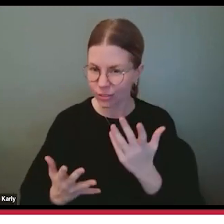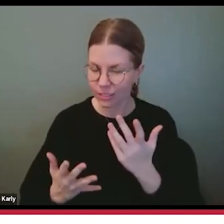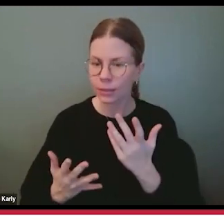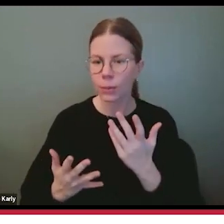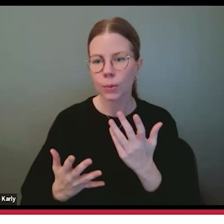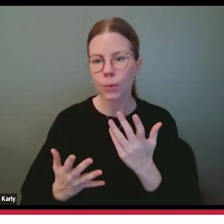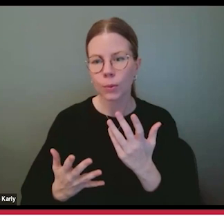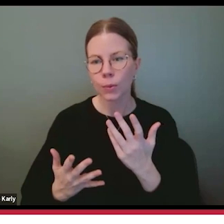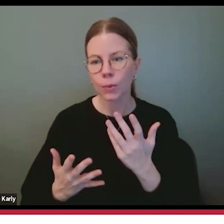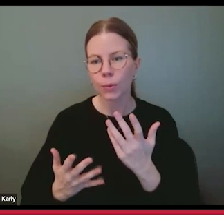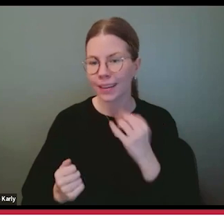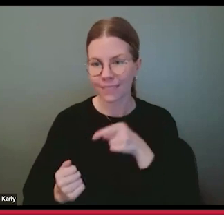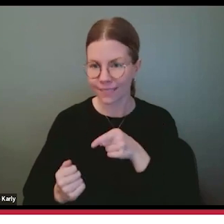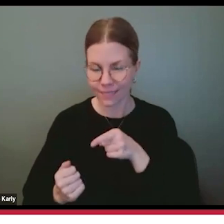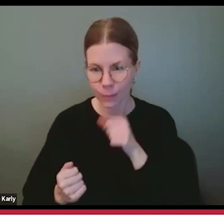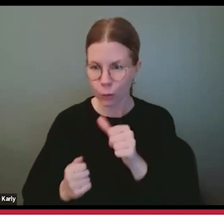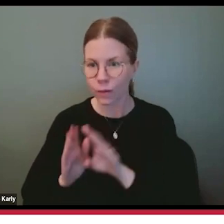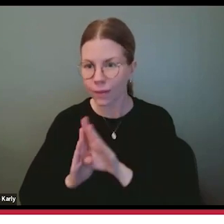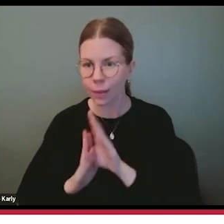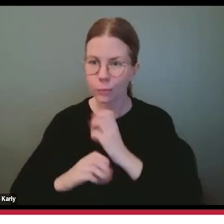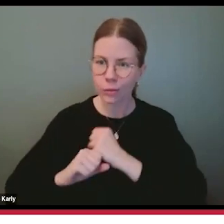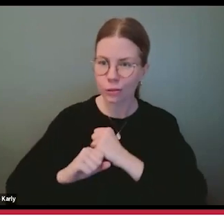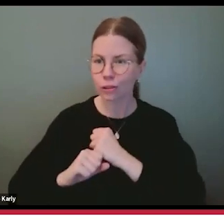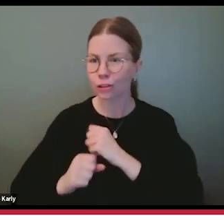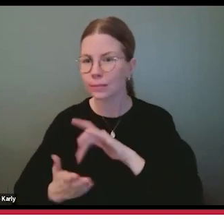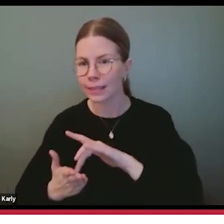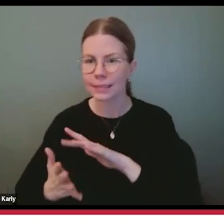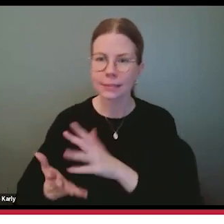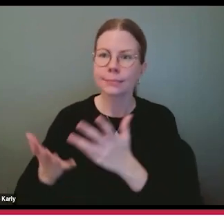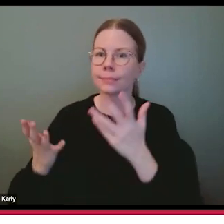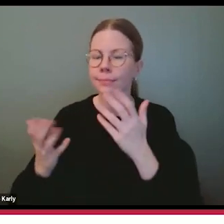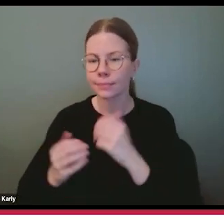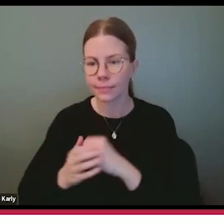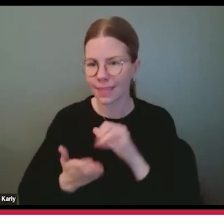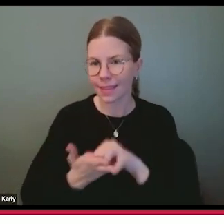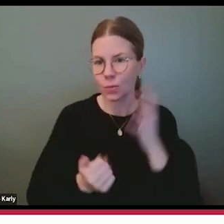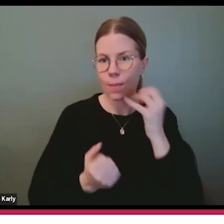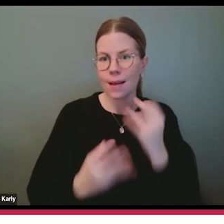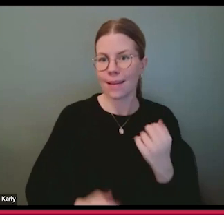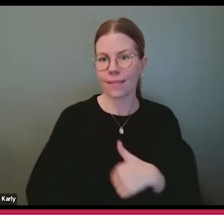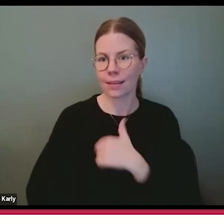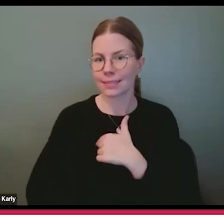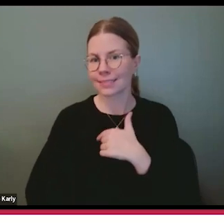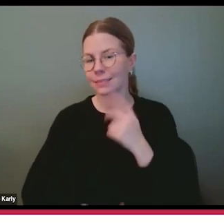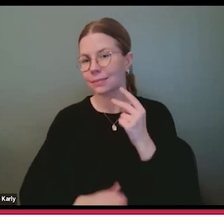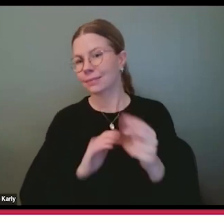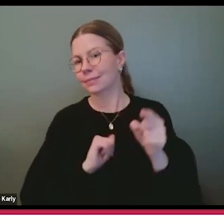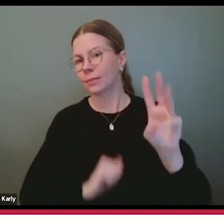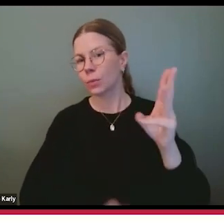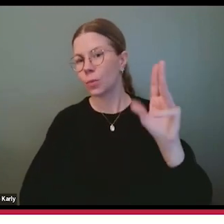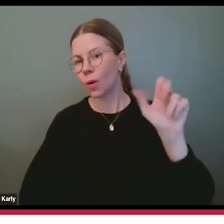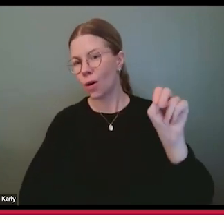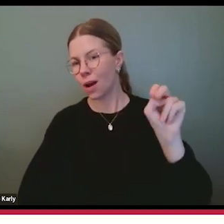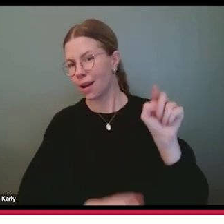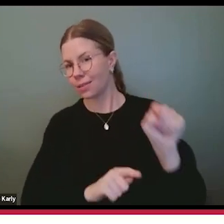some of us were saying from very early on that Wuhan was the harbinger of global spread, because it doesn't